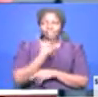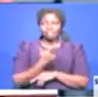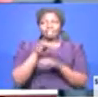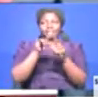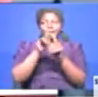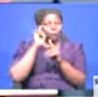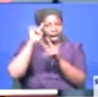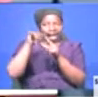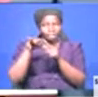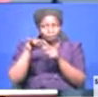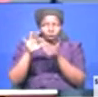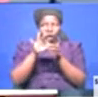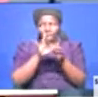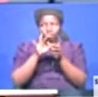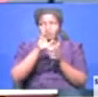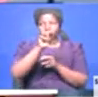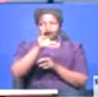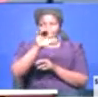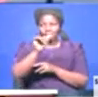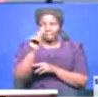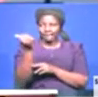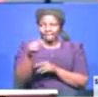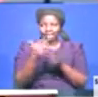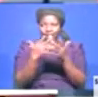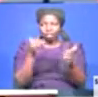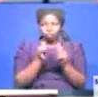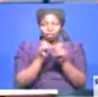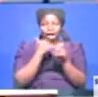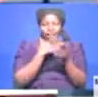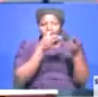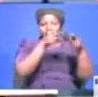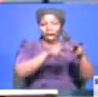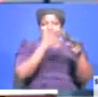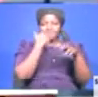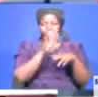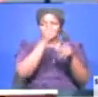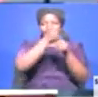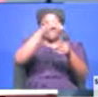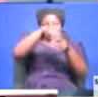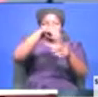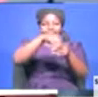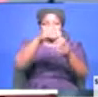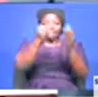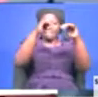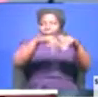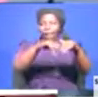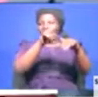MCS that anything that has undergone, that was done in that chamber, is null and